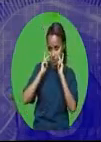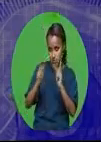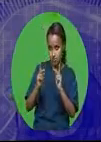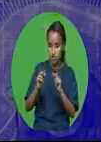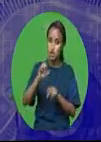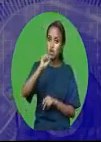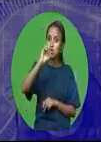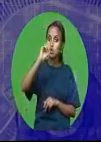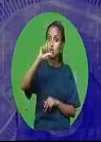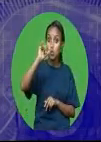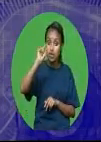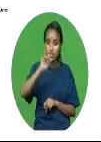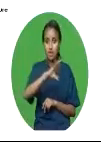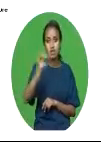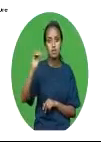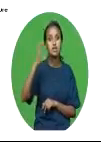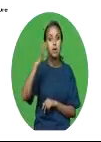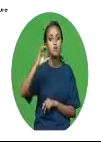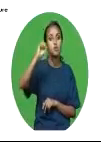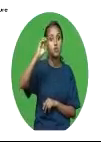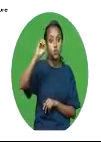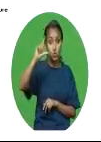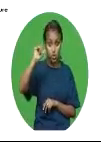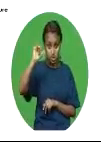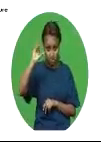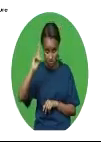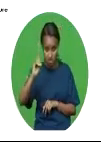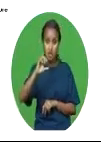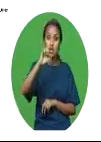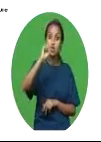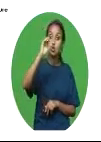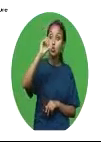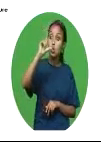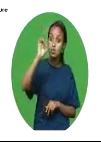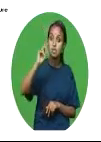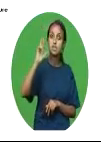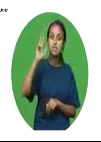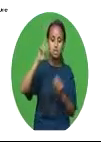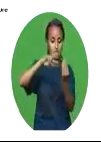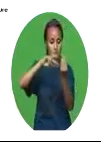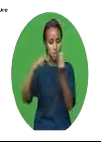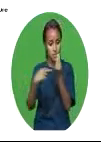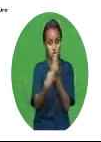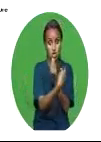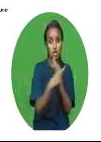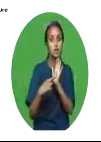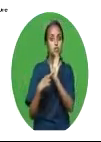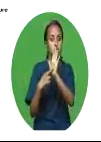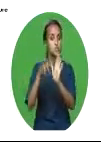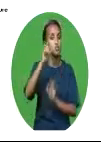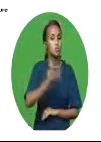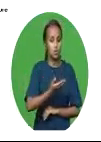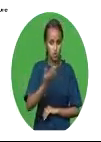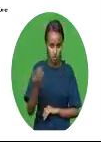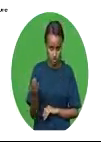solids and type of solid. A solid is a three-dimensional representation of an